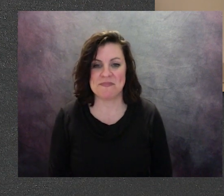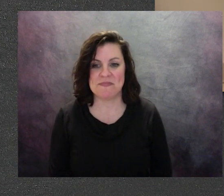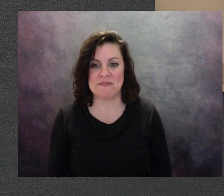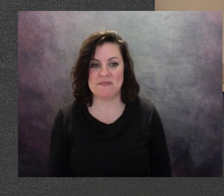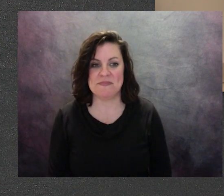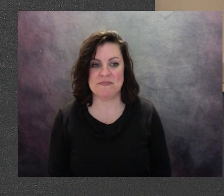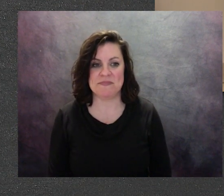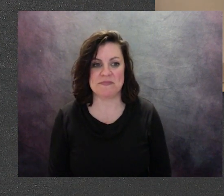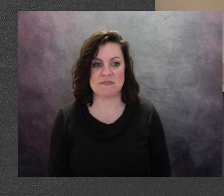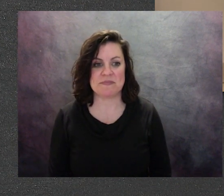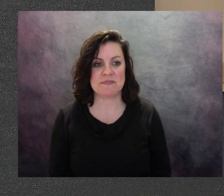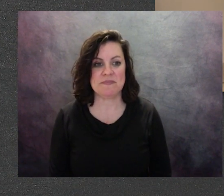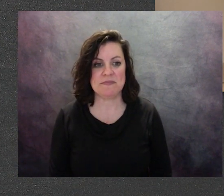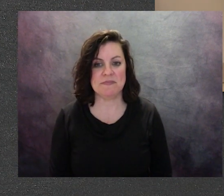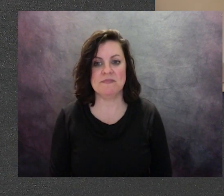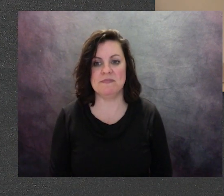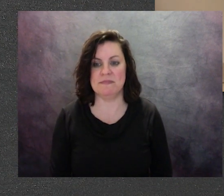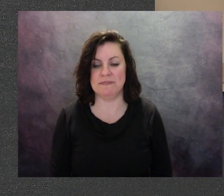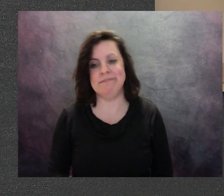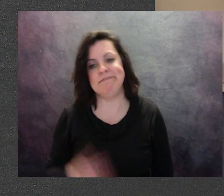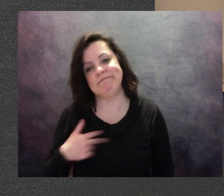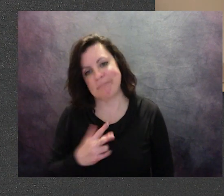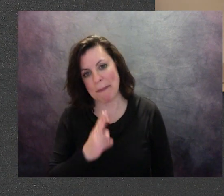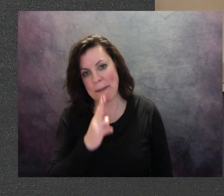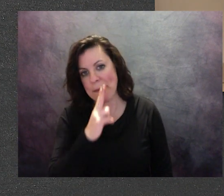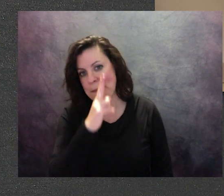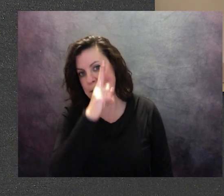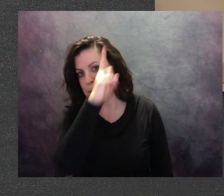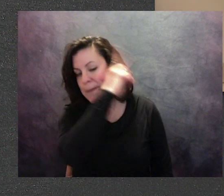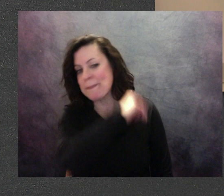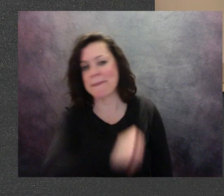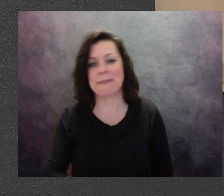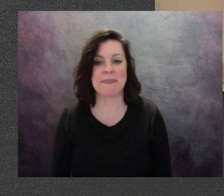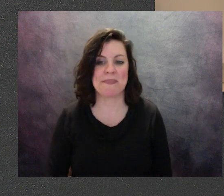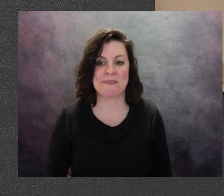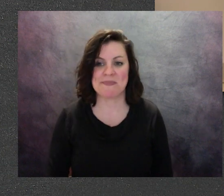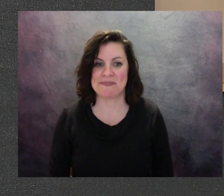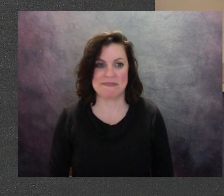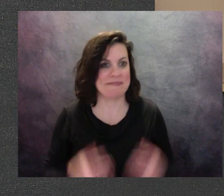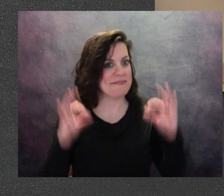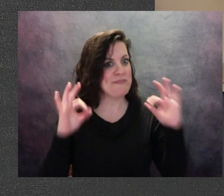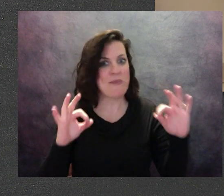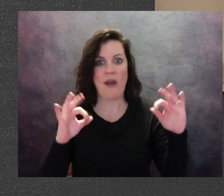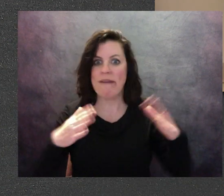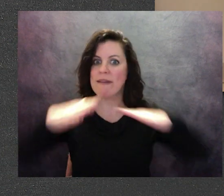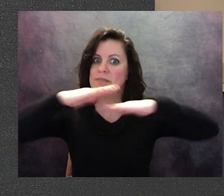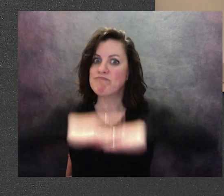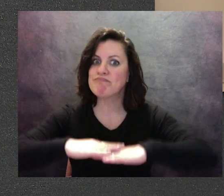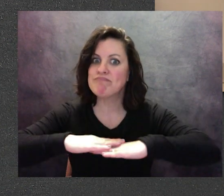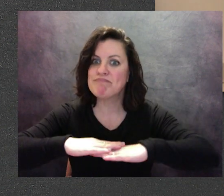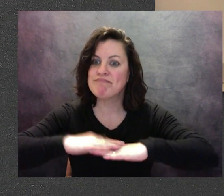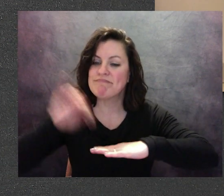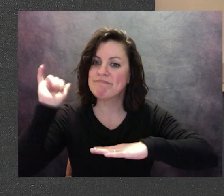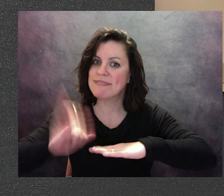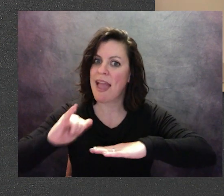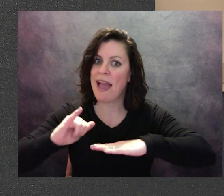need the scissors, and I'm cutting the paper. Let's see how that is. Ooh, that fits really nice, doesn't